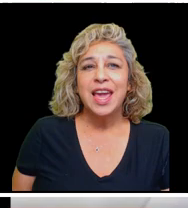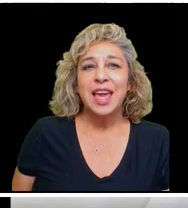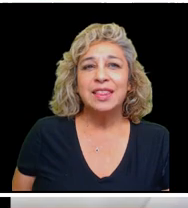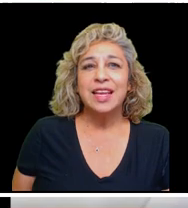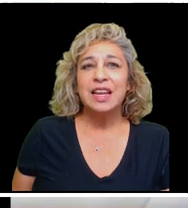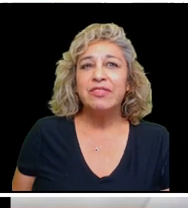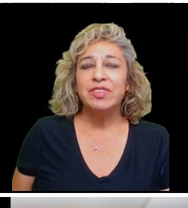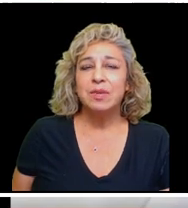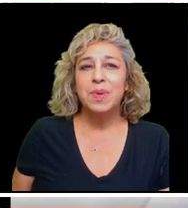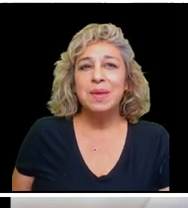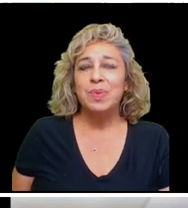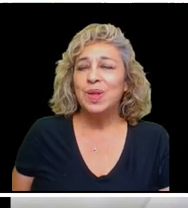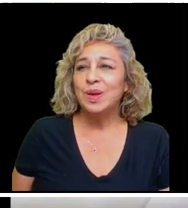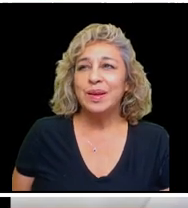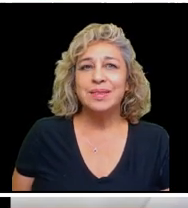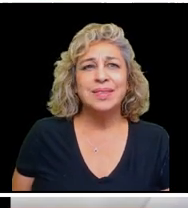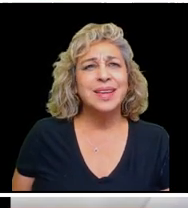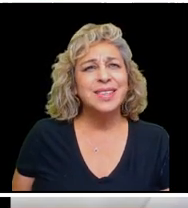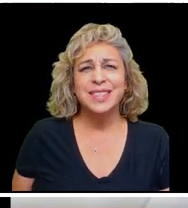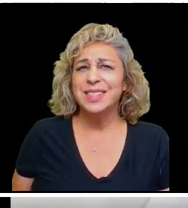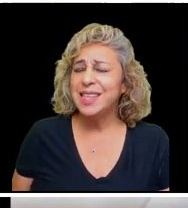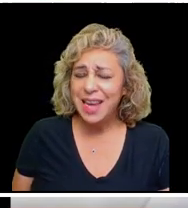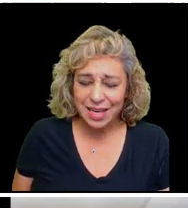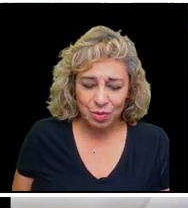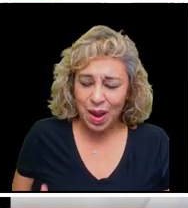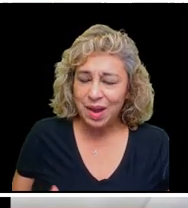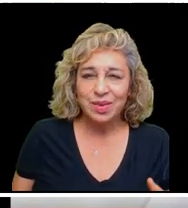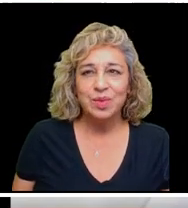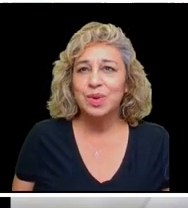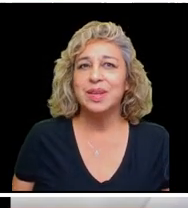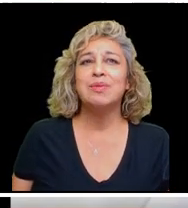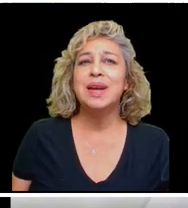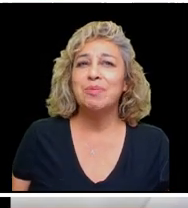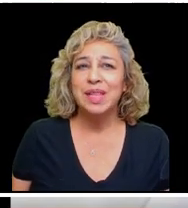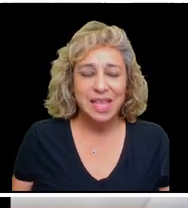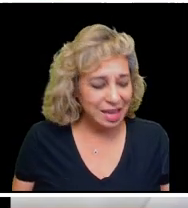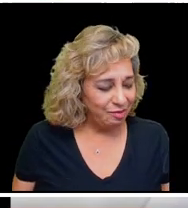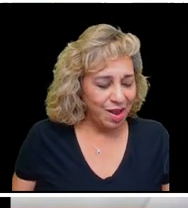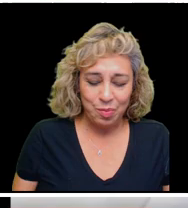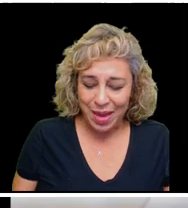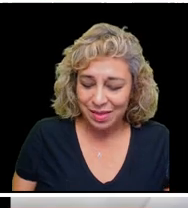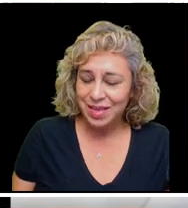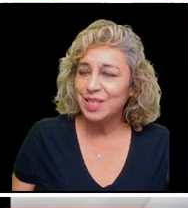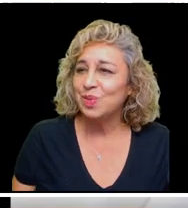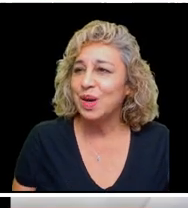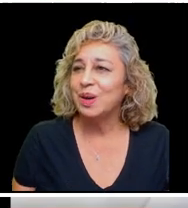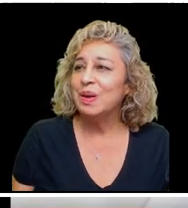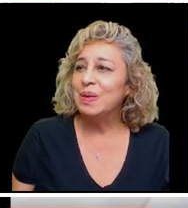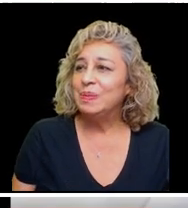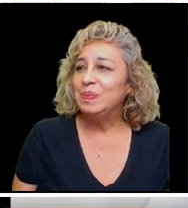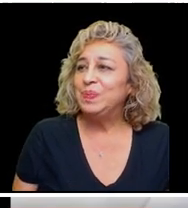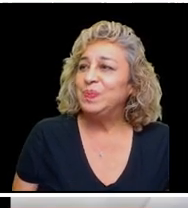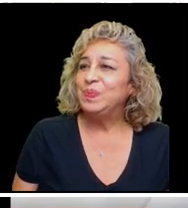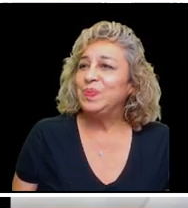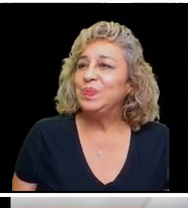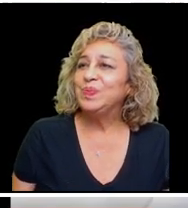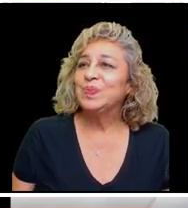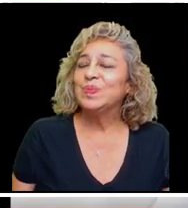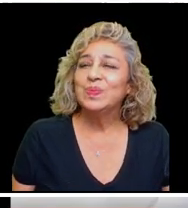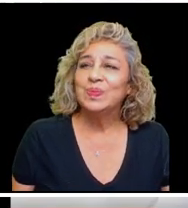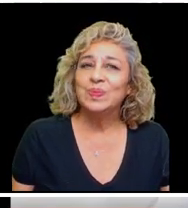and they left the people in such a state Wow you would you would not believe how bad things were